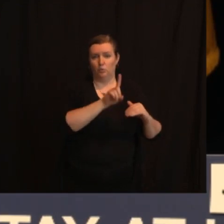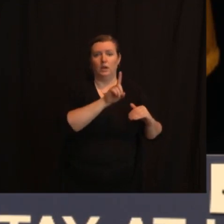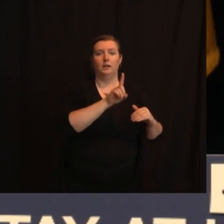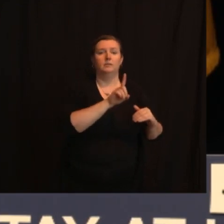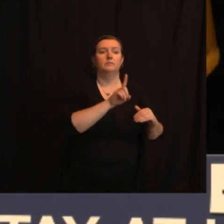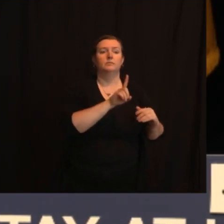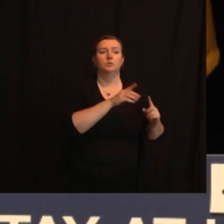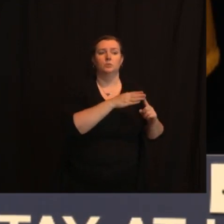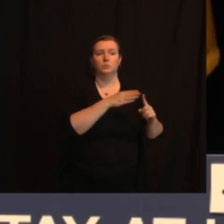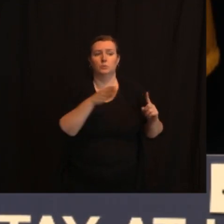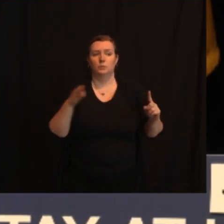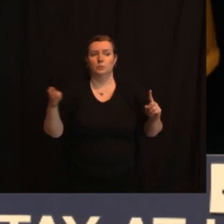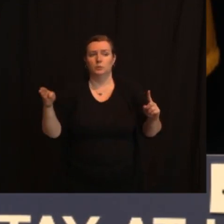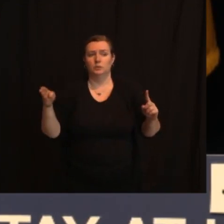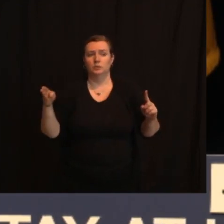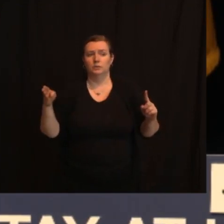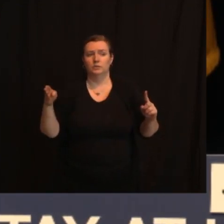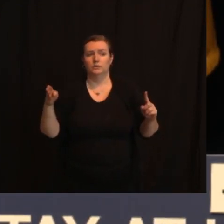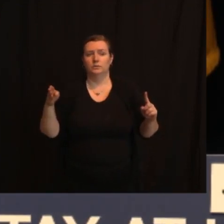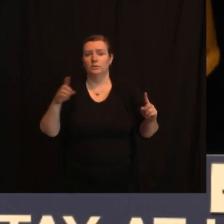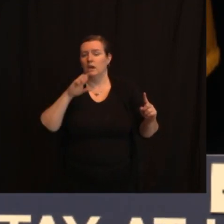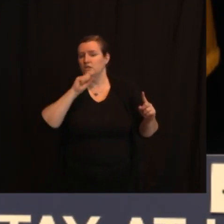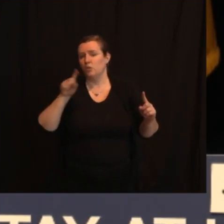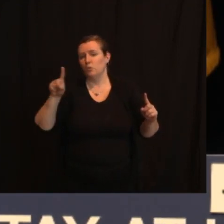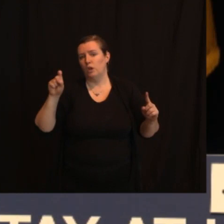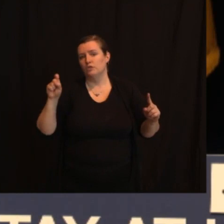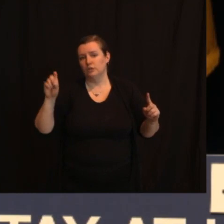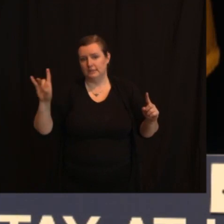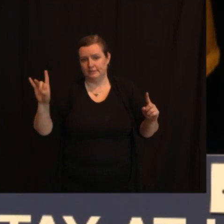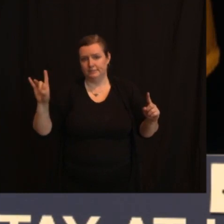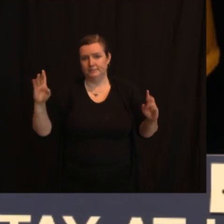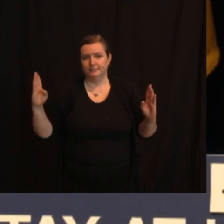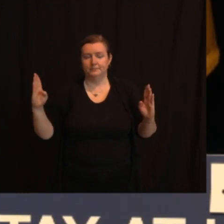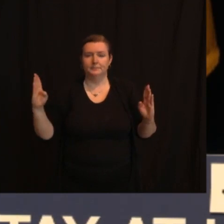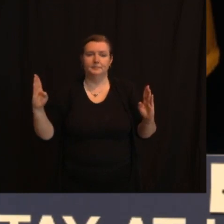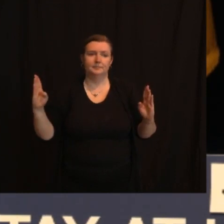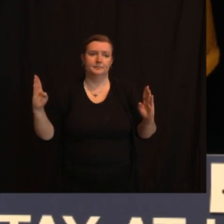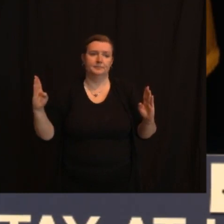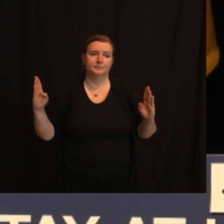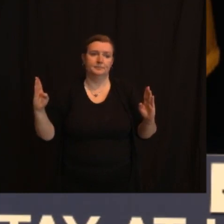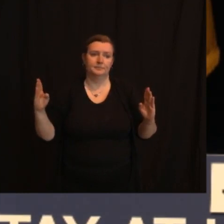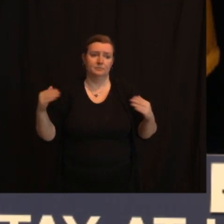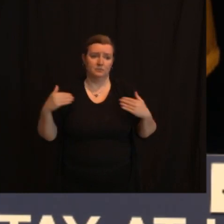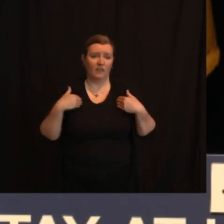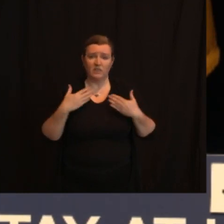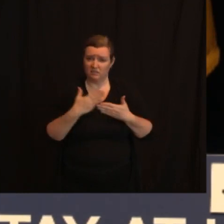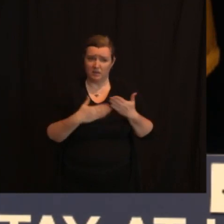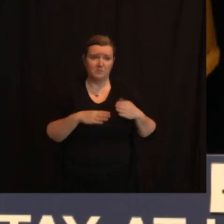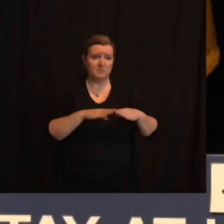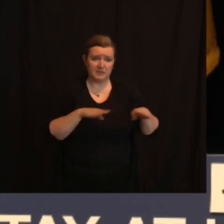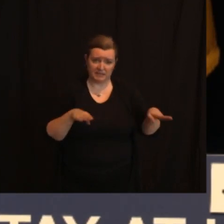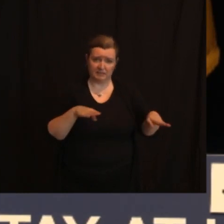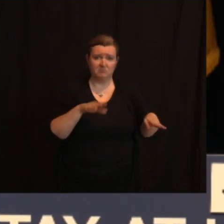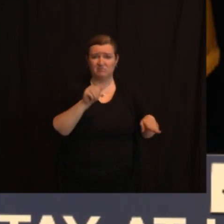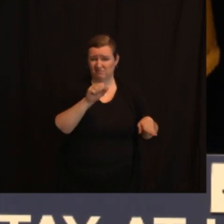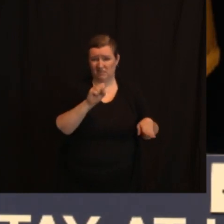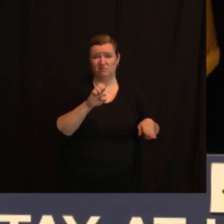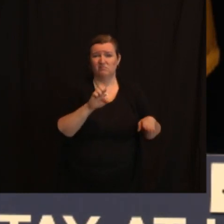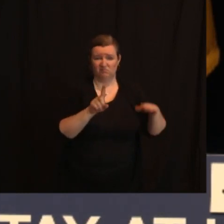age. So we have had pediatric cases. We have not, I have not gotten any reports of